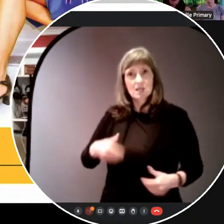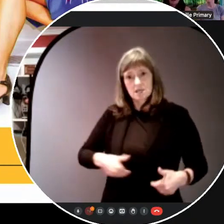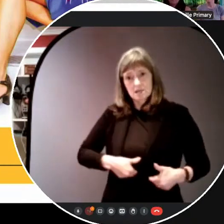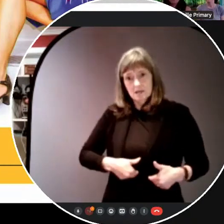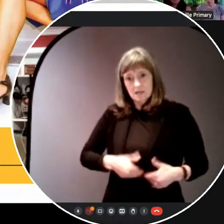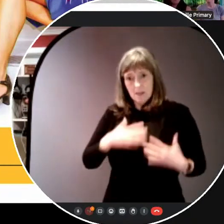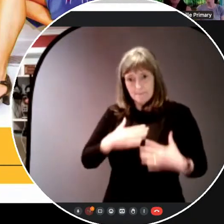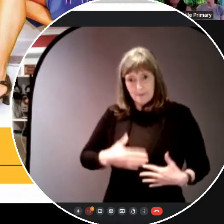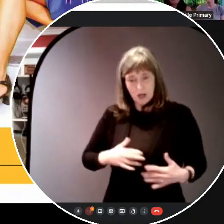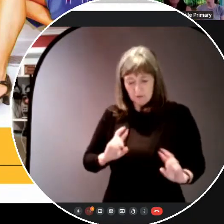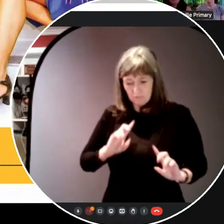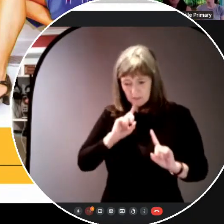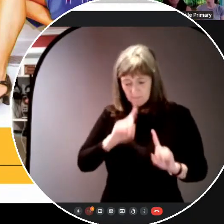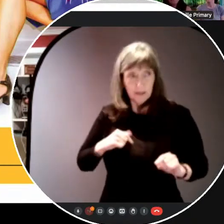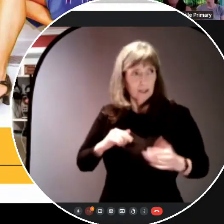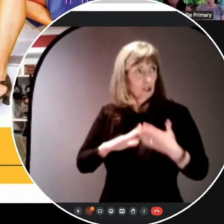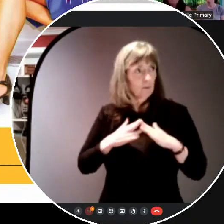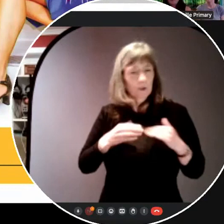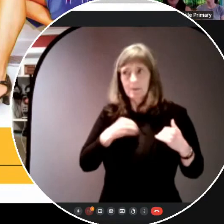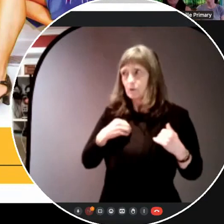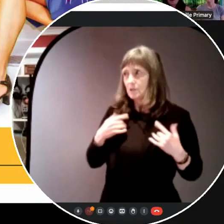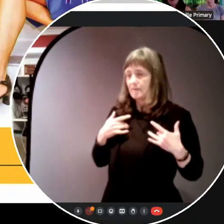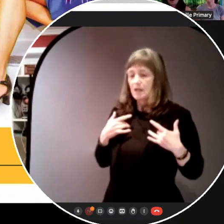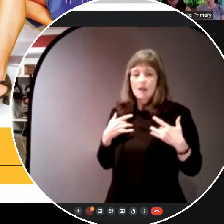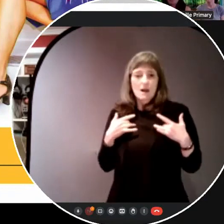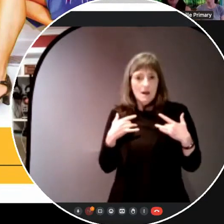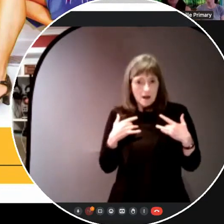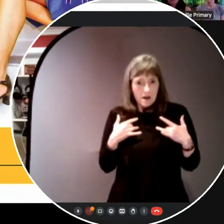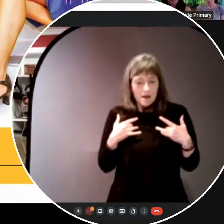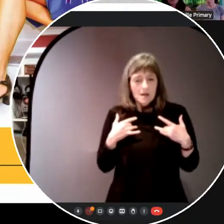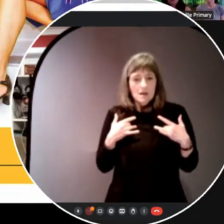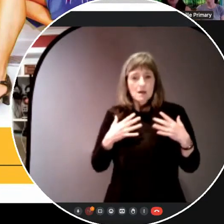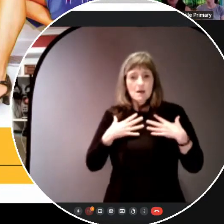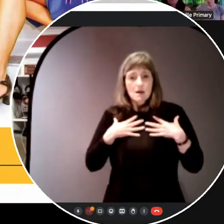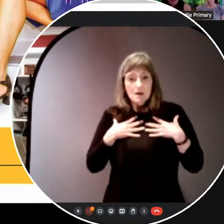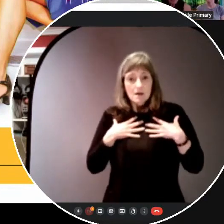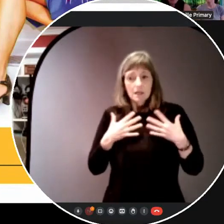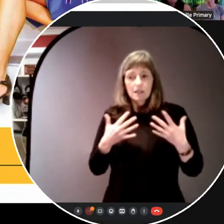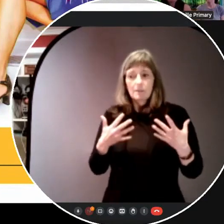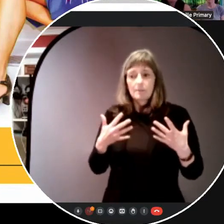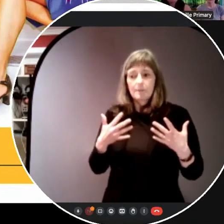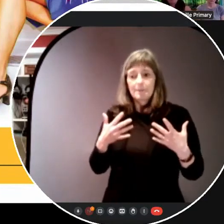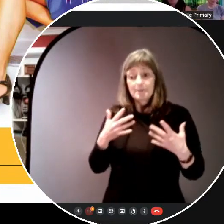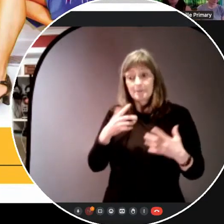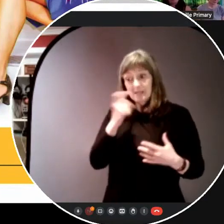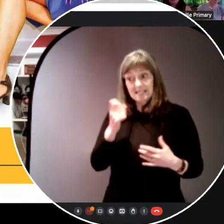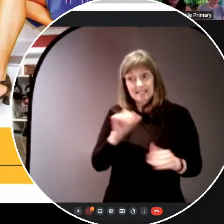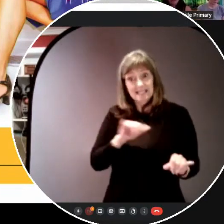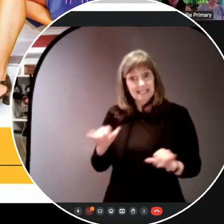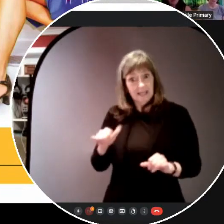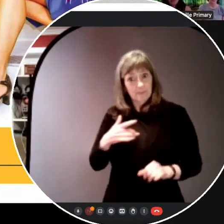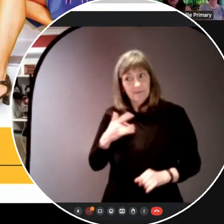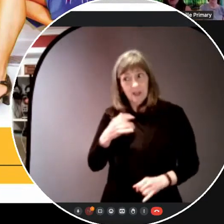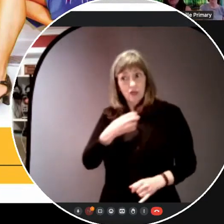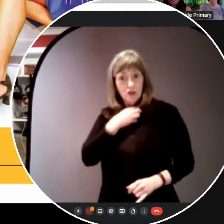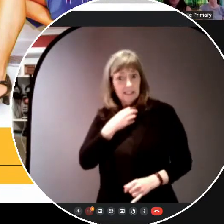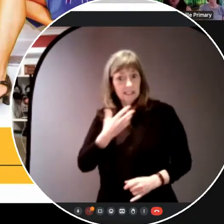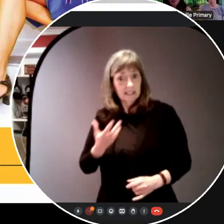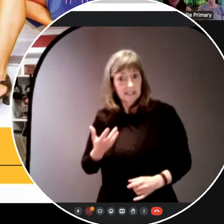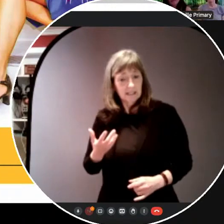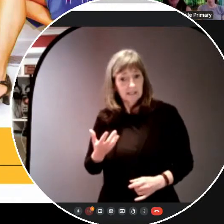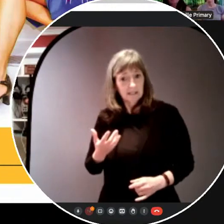happens for the community members here are equivalent to being threatened when we are being told that